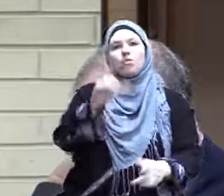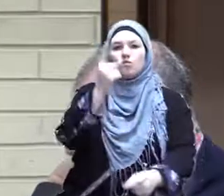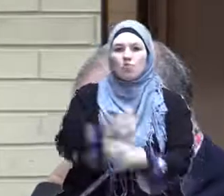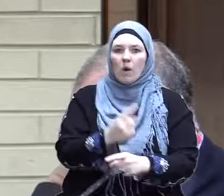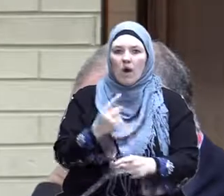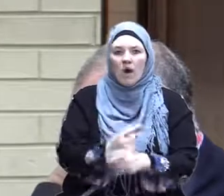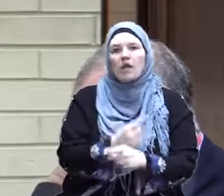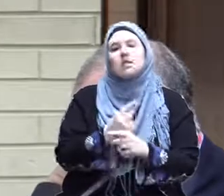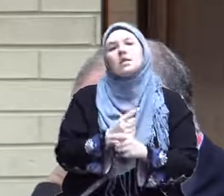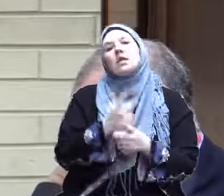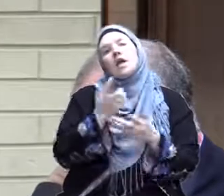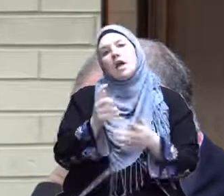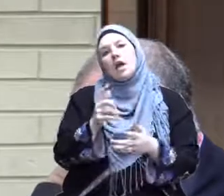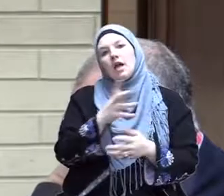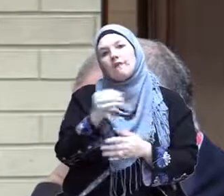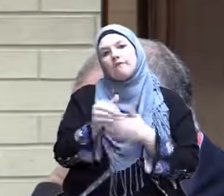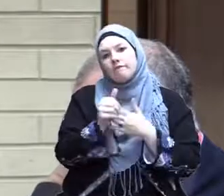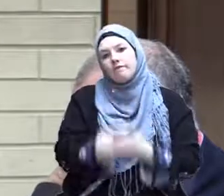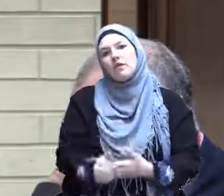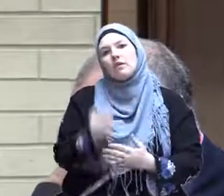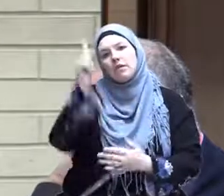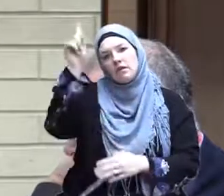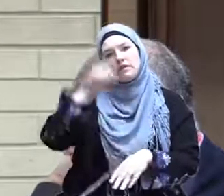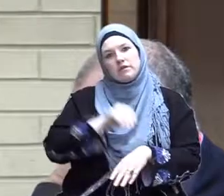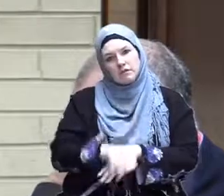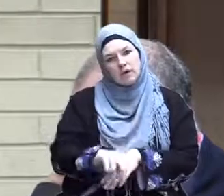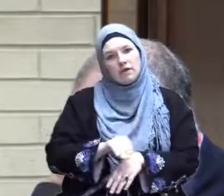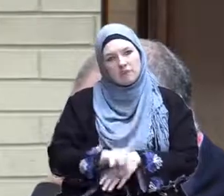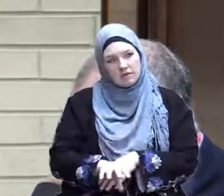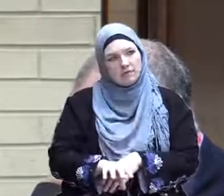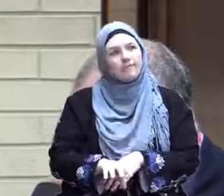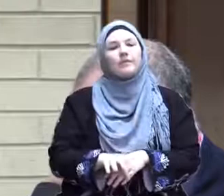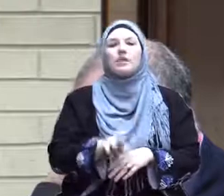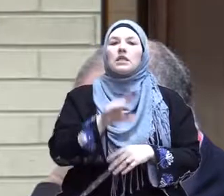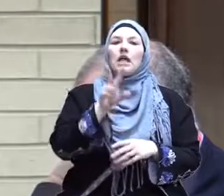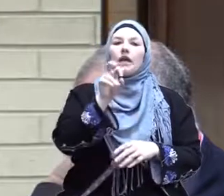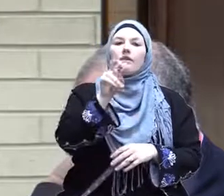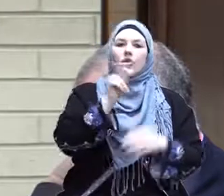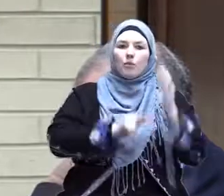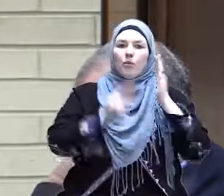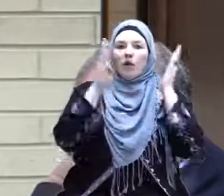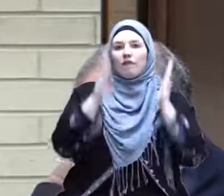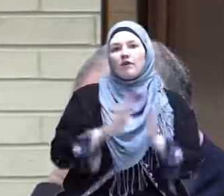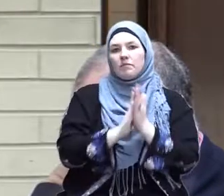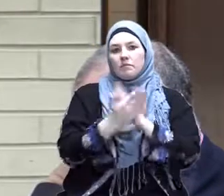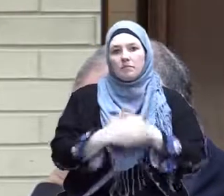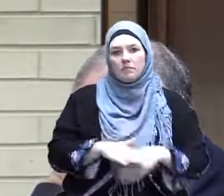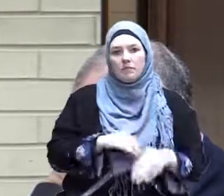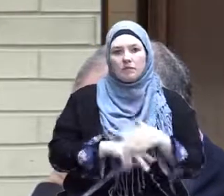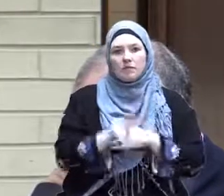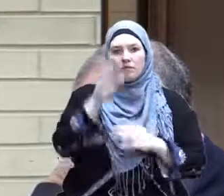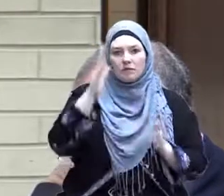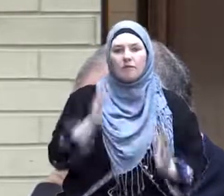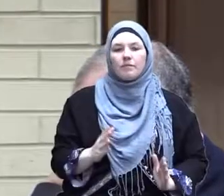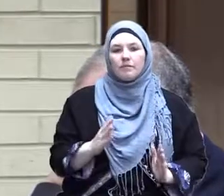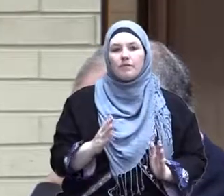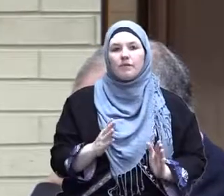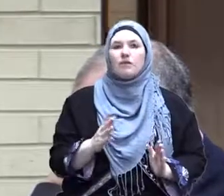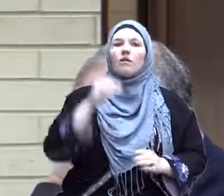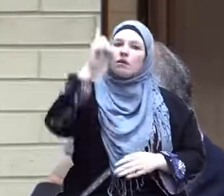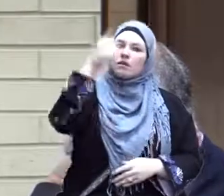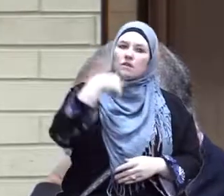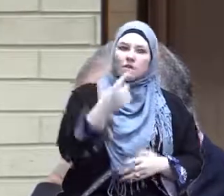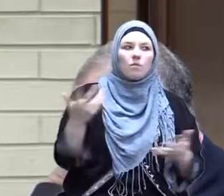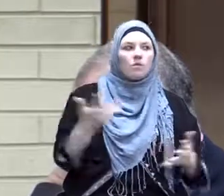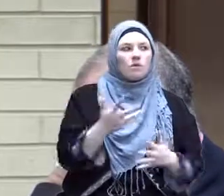and follow the guidance of Allah subhanahu wa ta'ala. Even the Prophet sallallahu alaihi wasallam, Allah tells him, follow